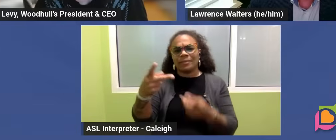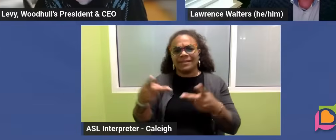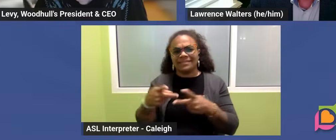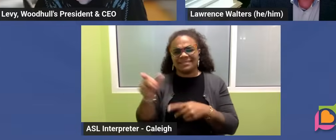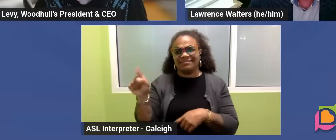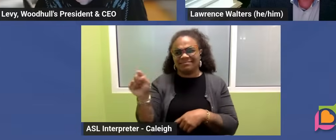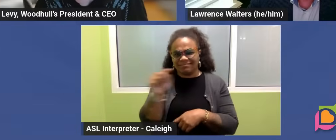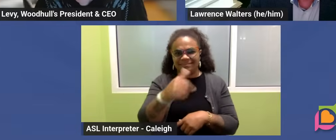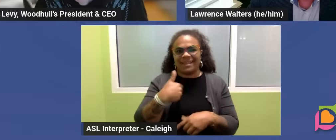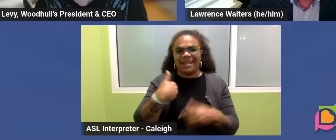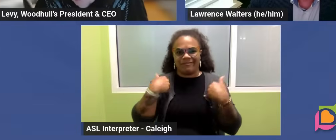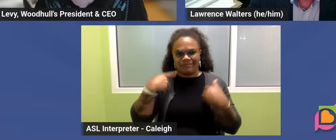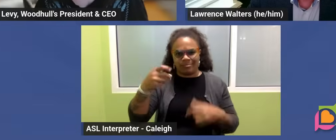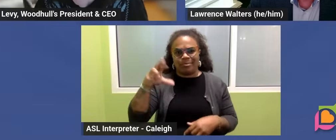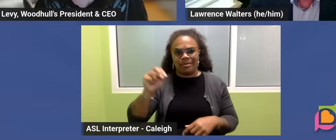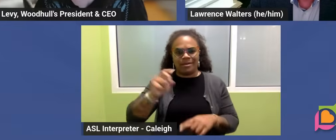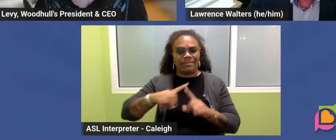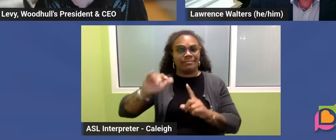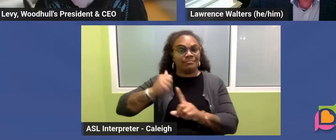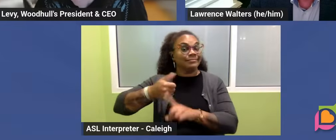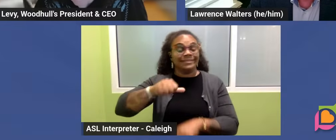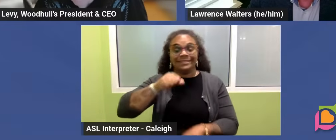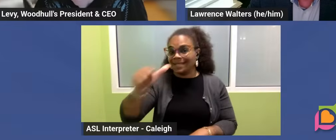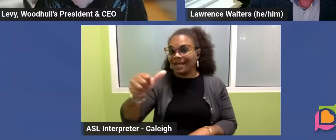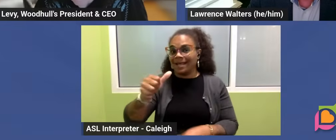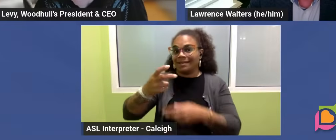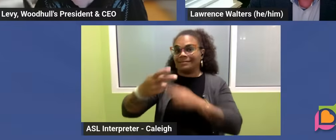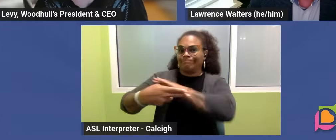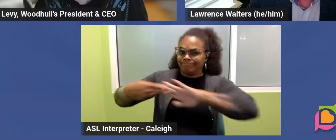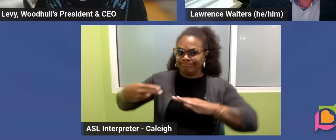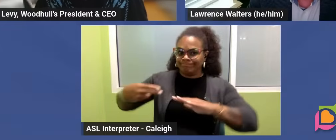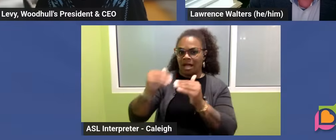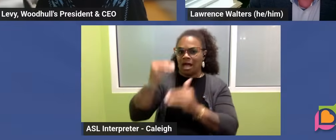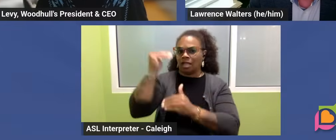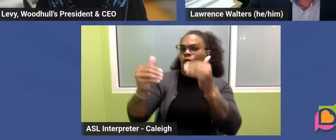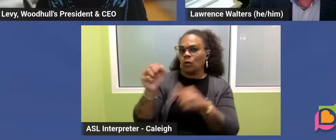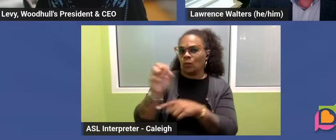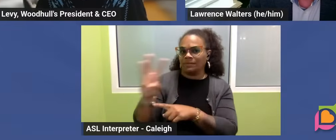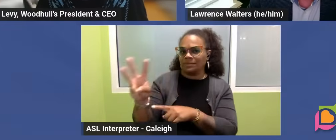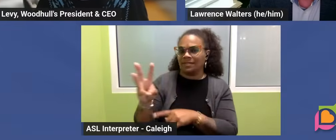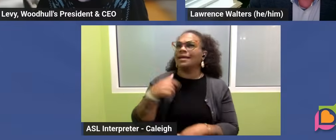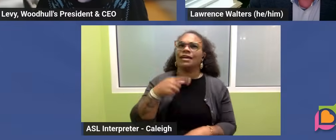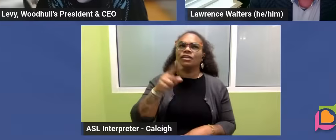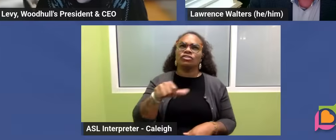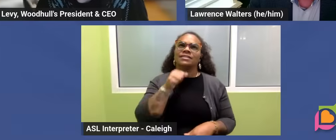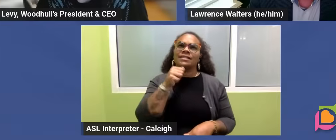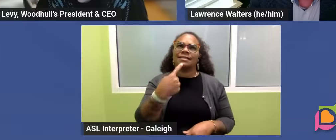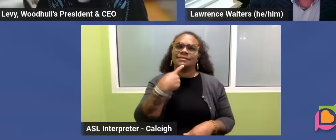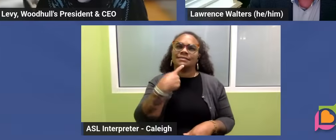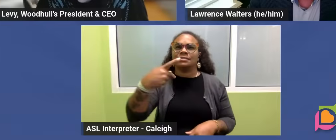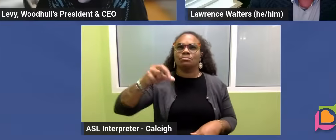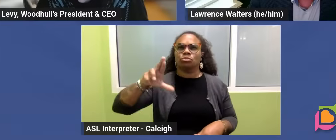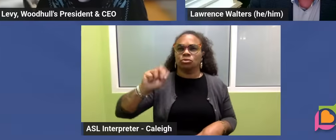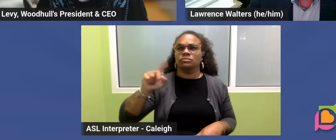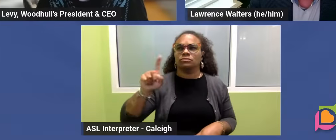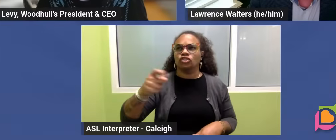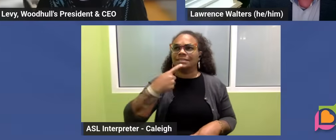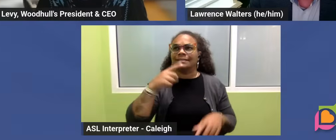not an adult website. I shouldn't say porn, I guess graphic images